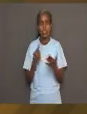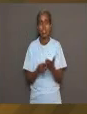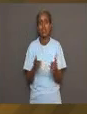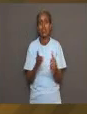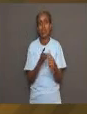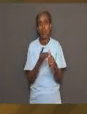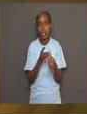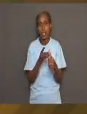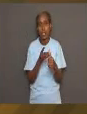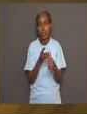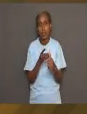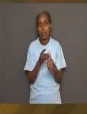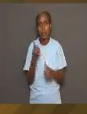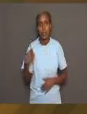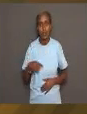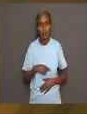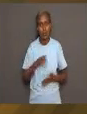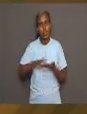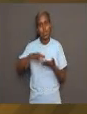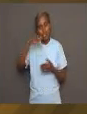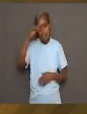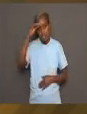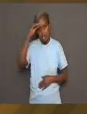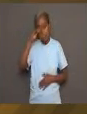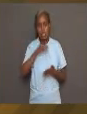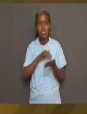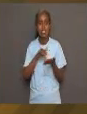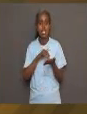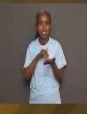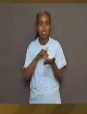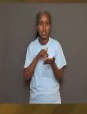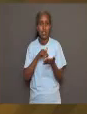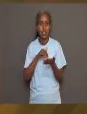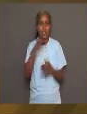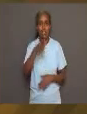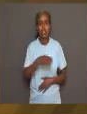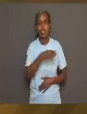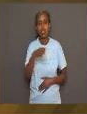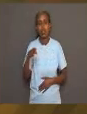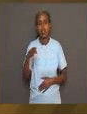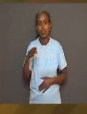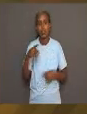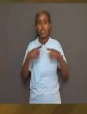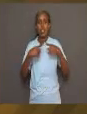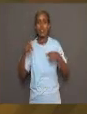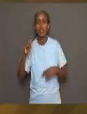domains. We have also studied the graphs of the inverse